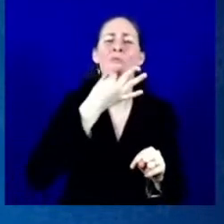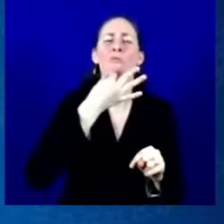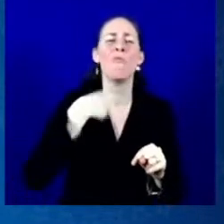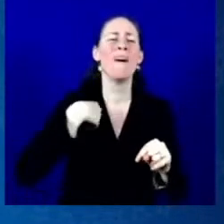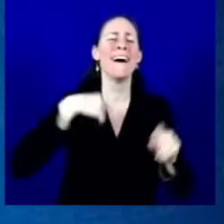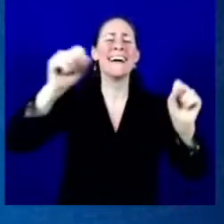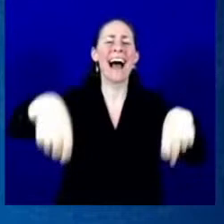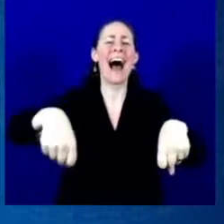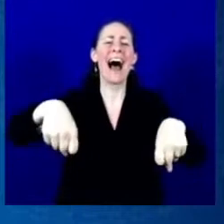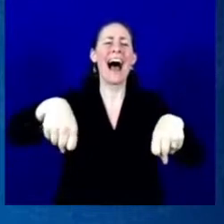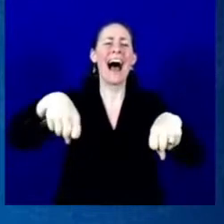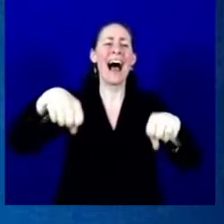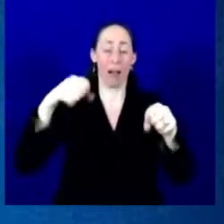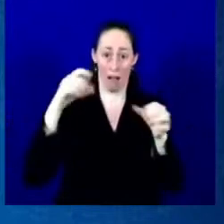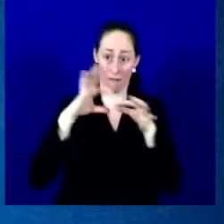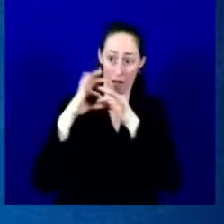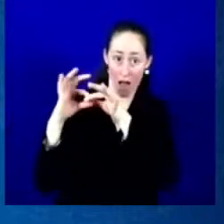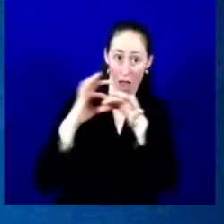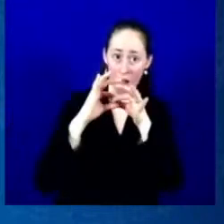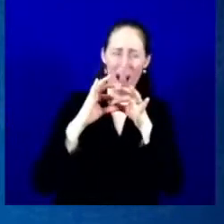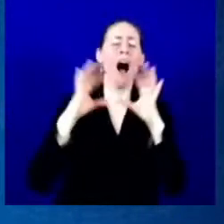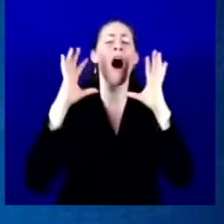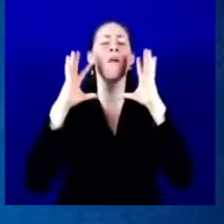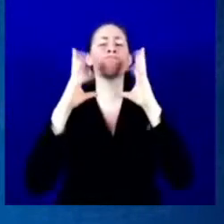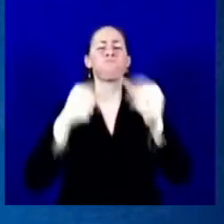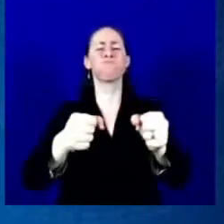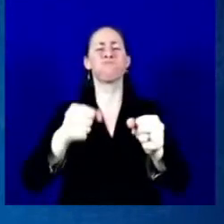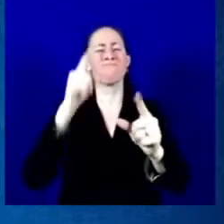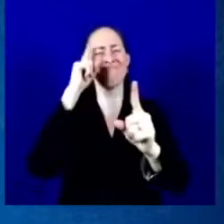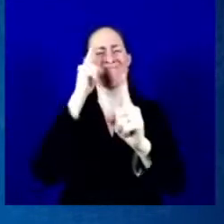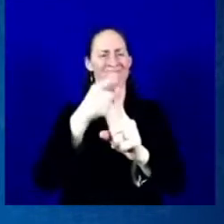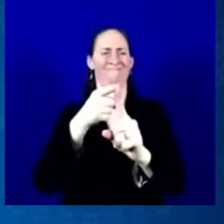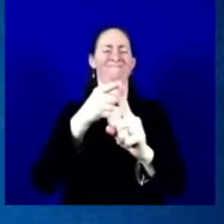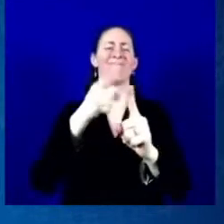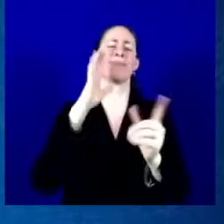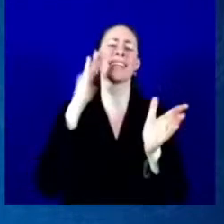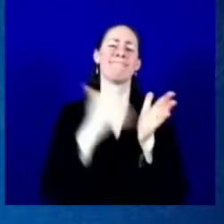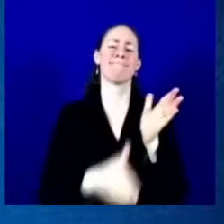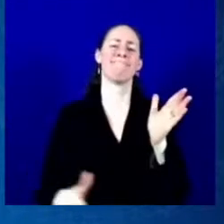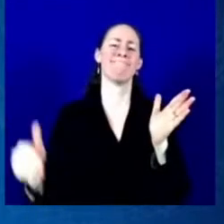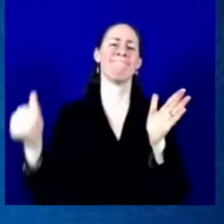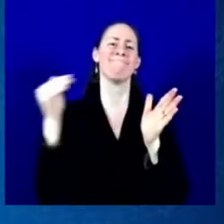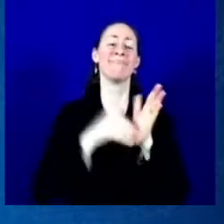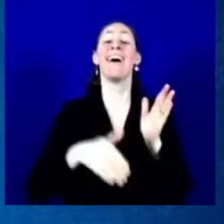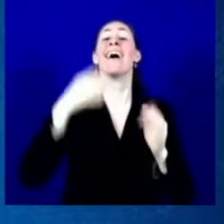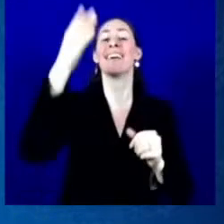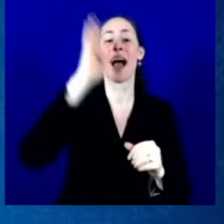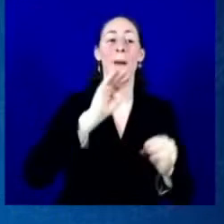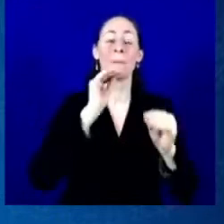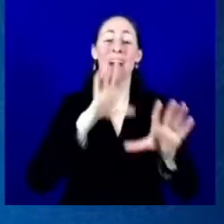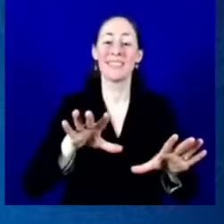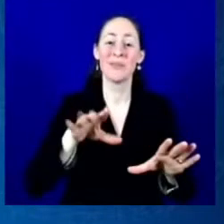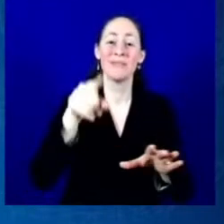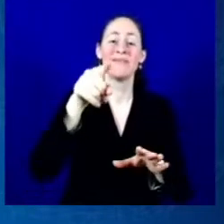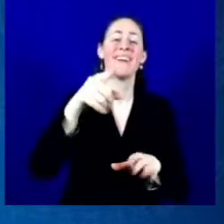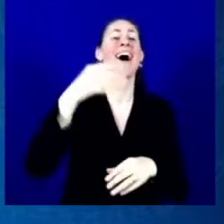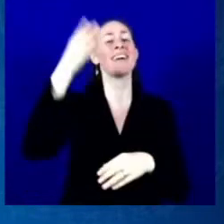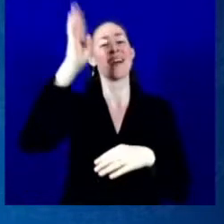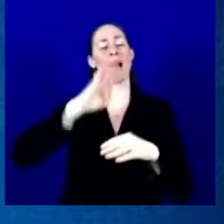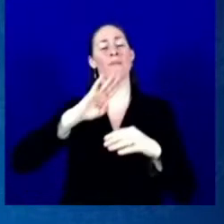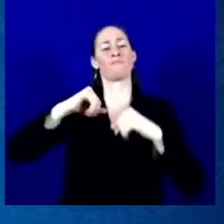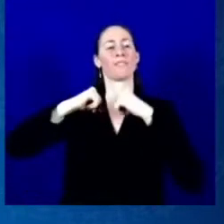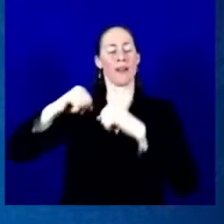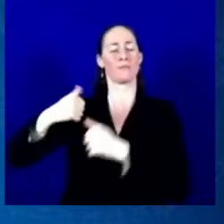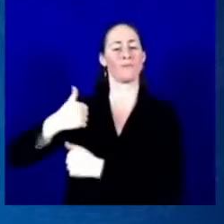together. So let's begin to get together. God bless you all, and may God protect our troops. Thank you for